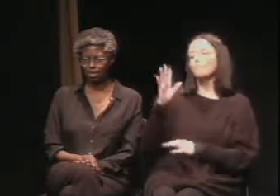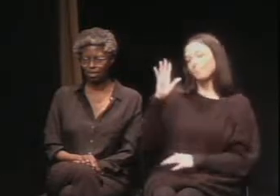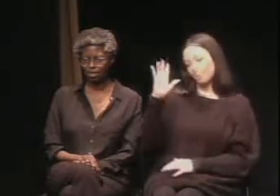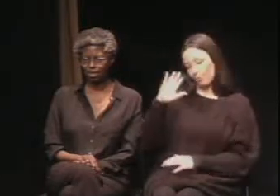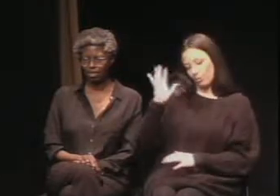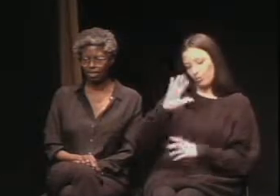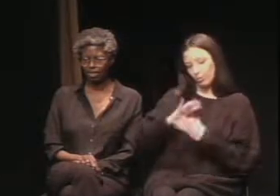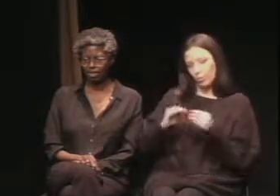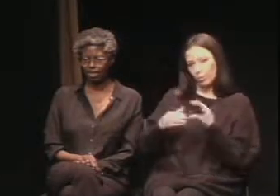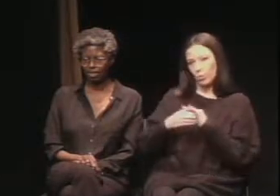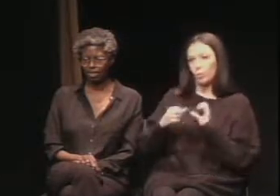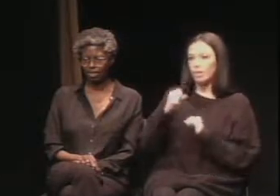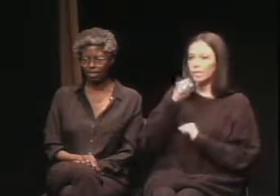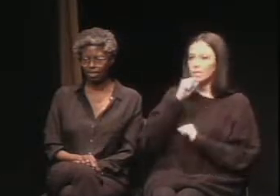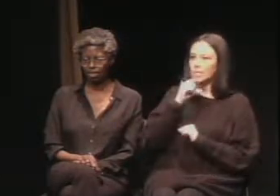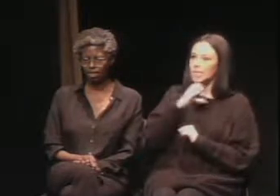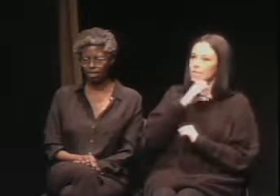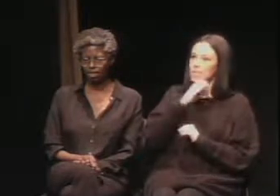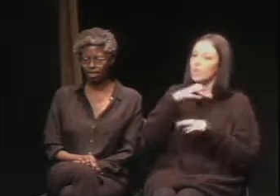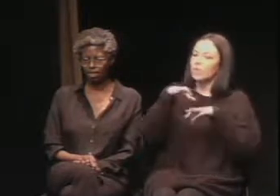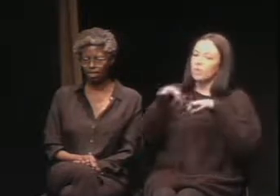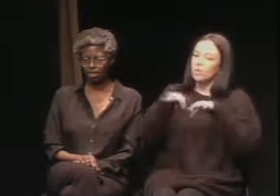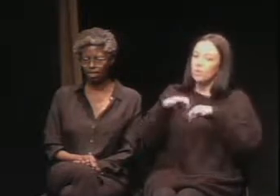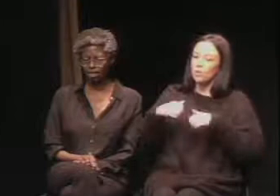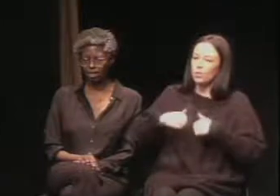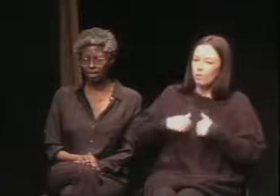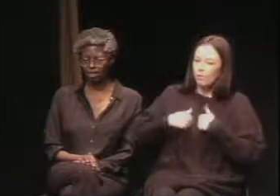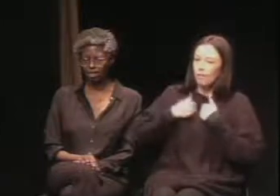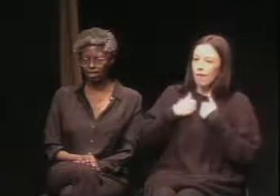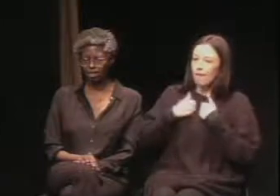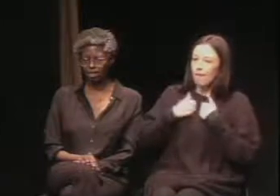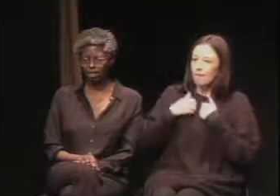who used to just describe it as survival is